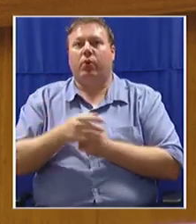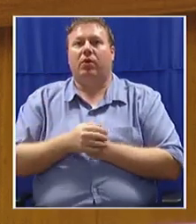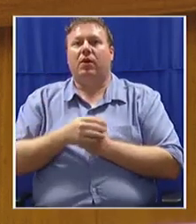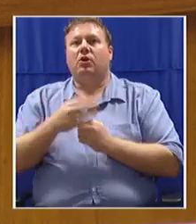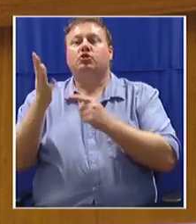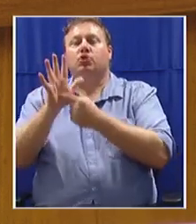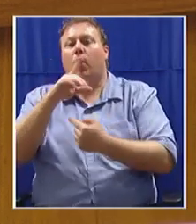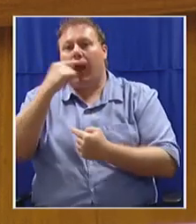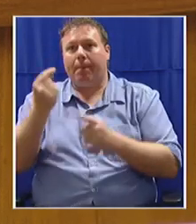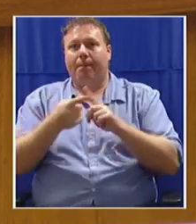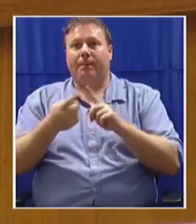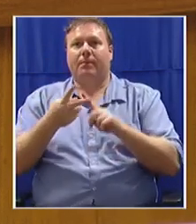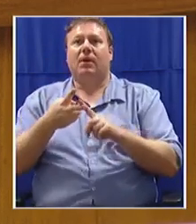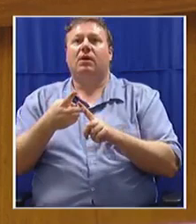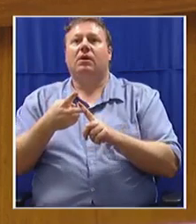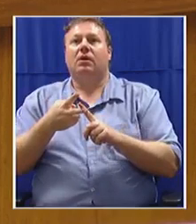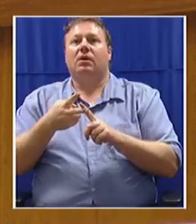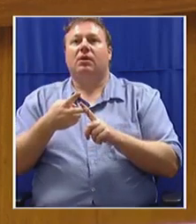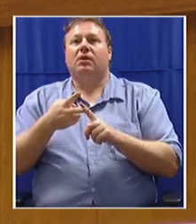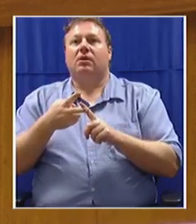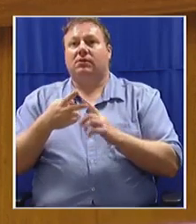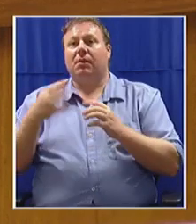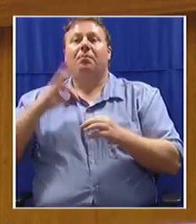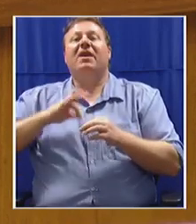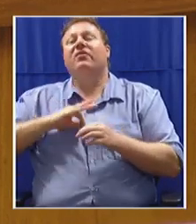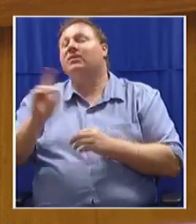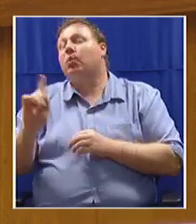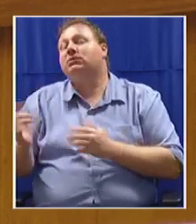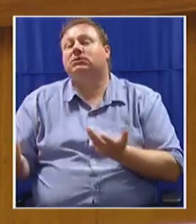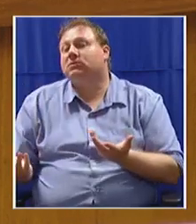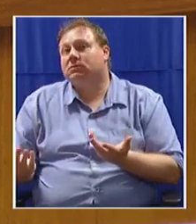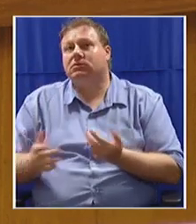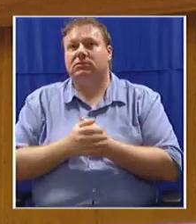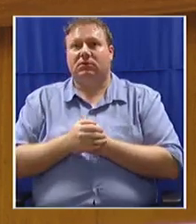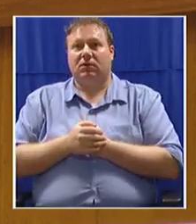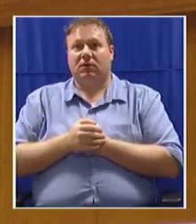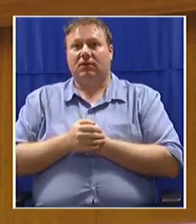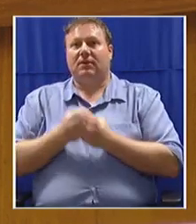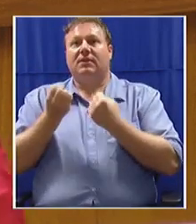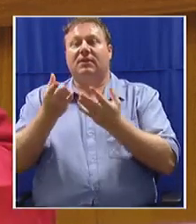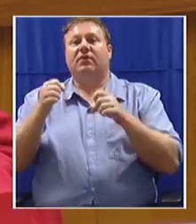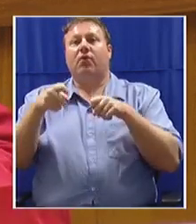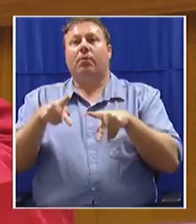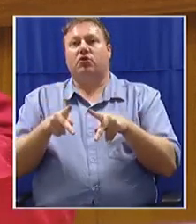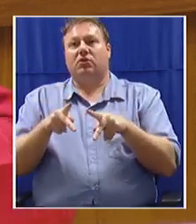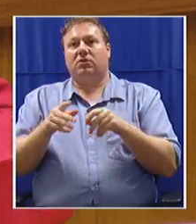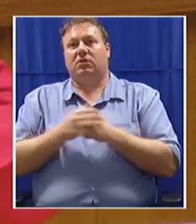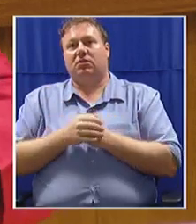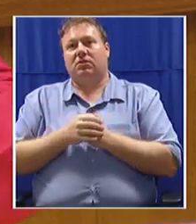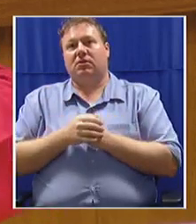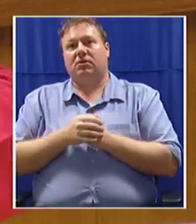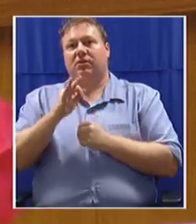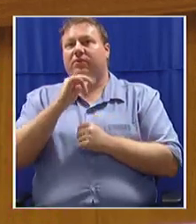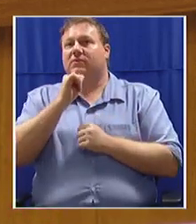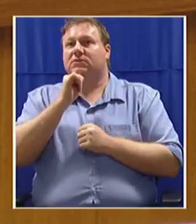names, reveal also what do they stand to benefit. We're giving him an opportunity because if he doesn't do